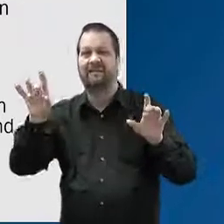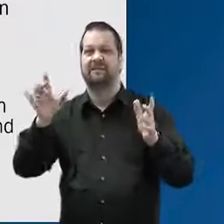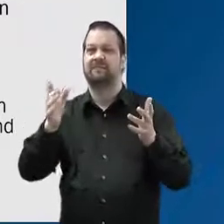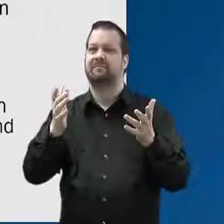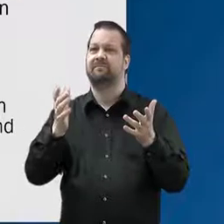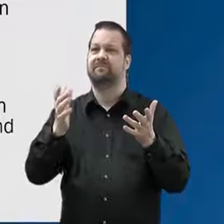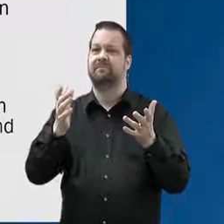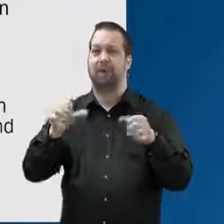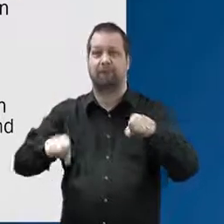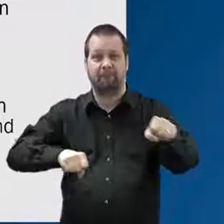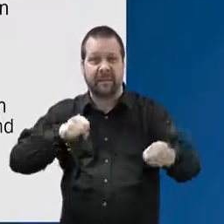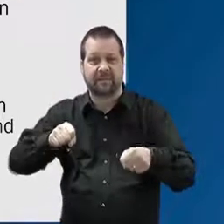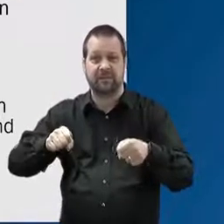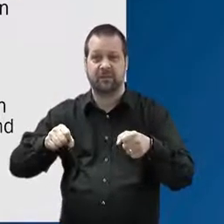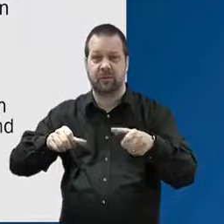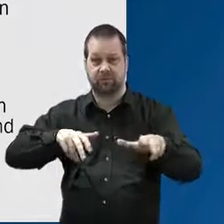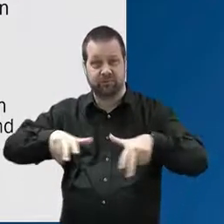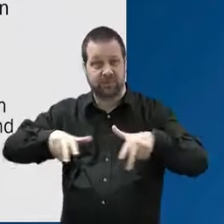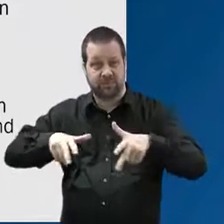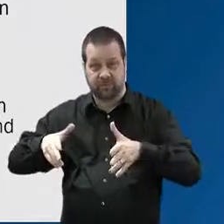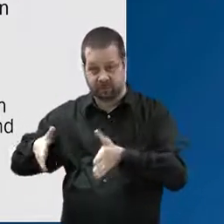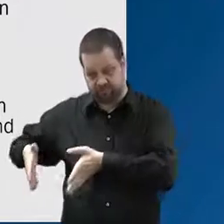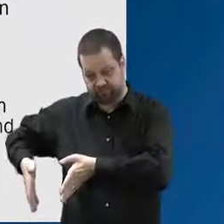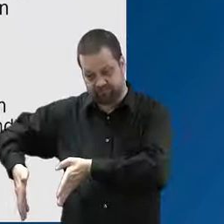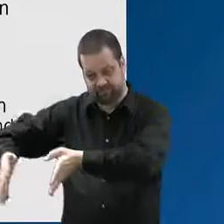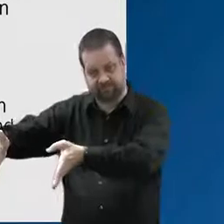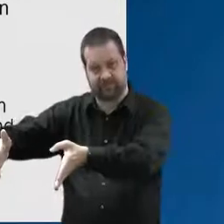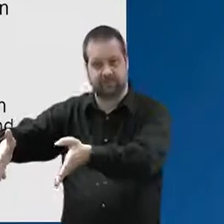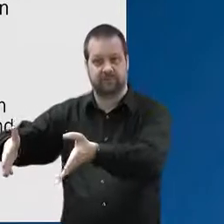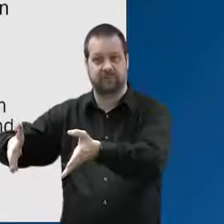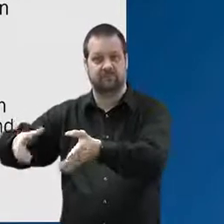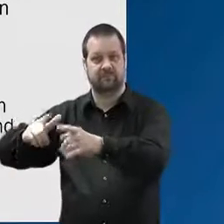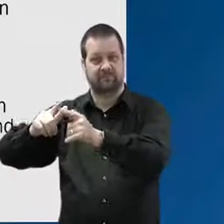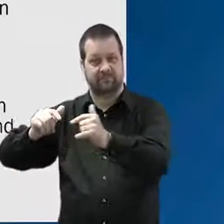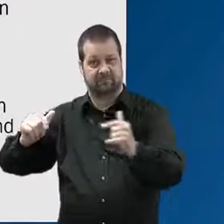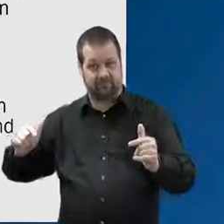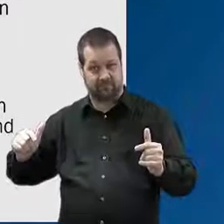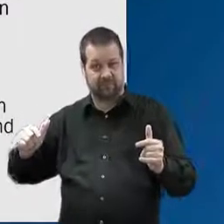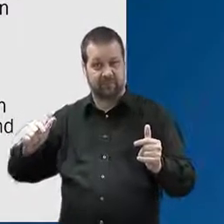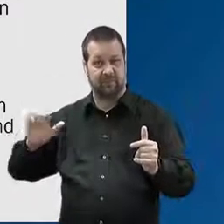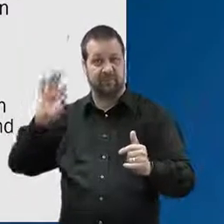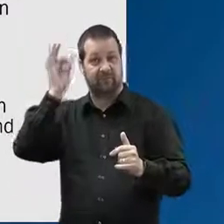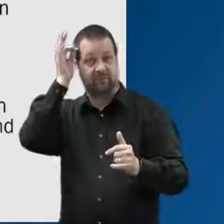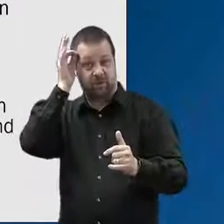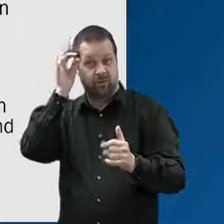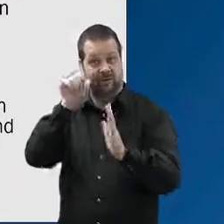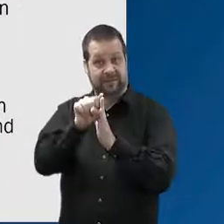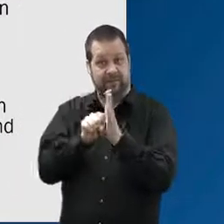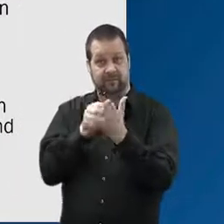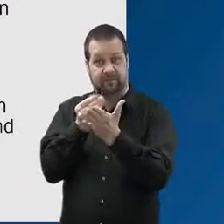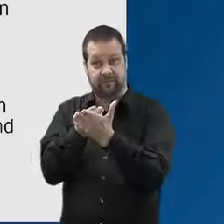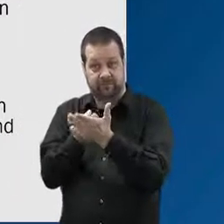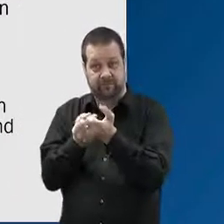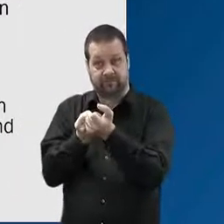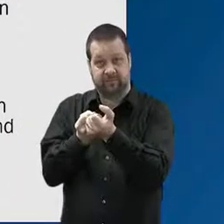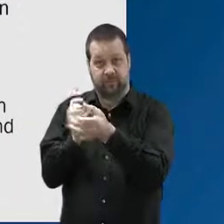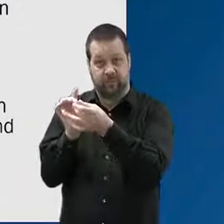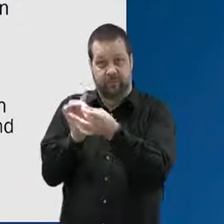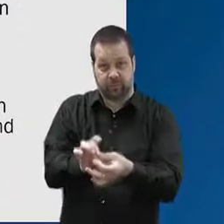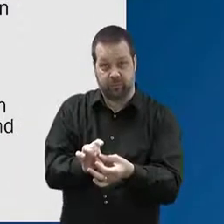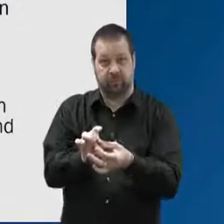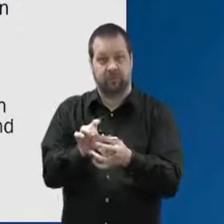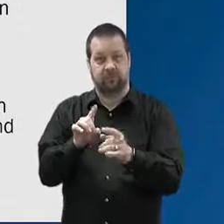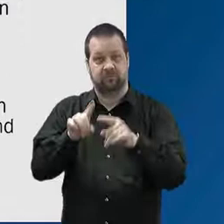the federal funding of smaller projects, for example, the pavement repair on a farm-to-market road.